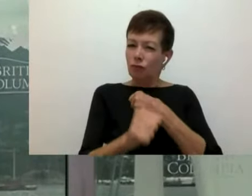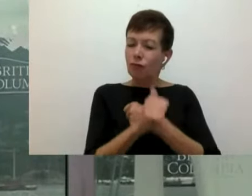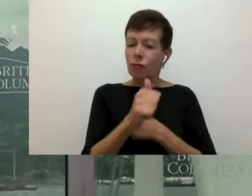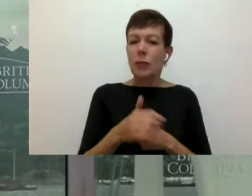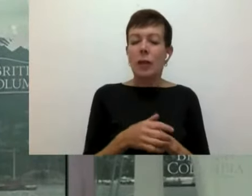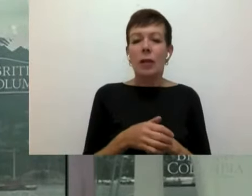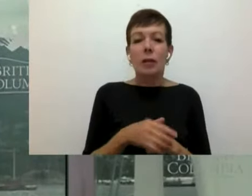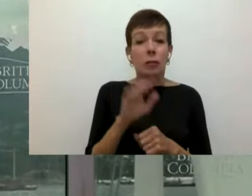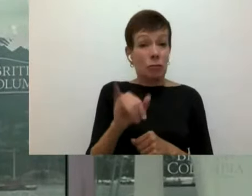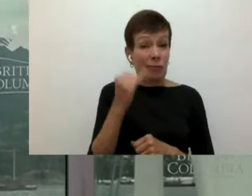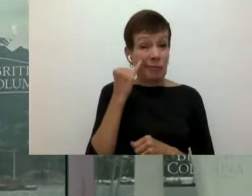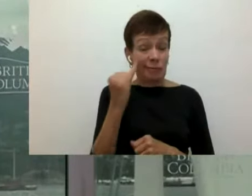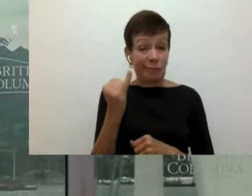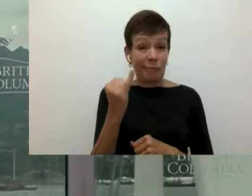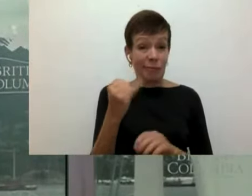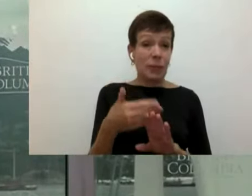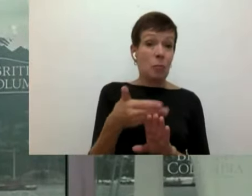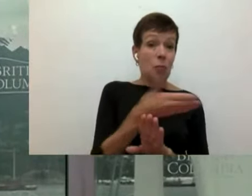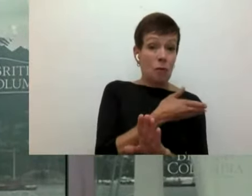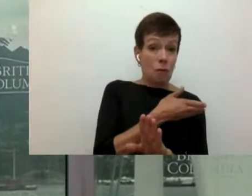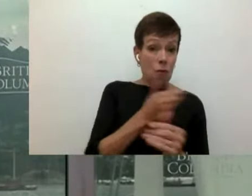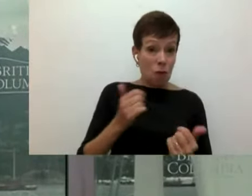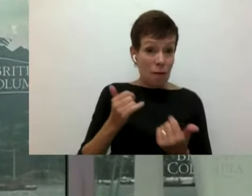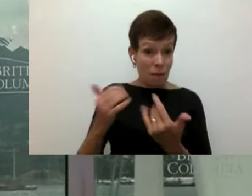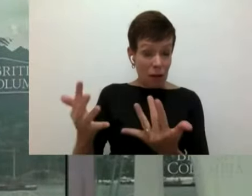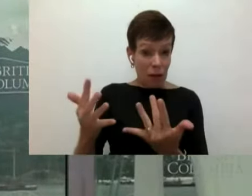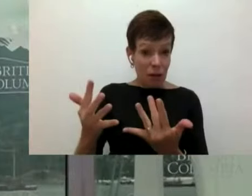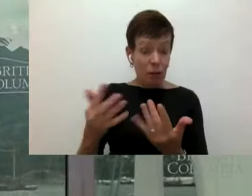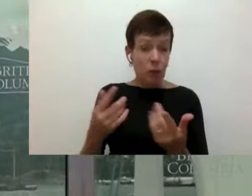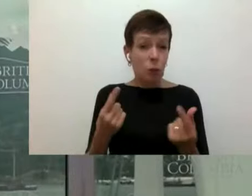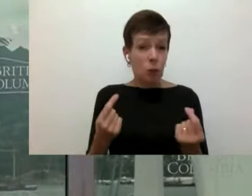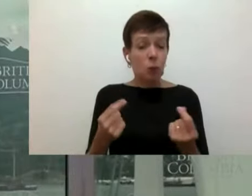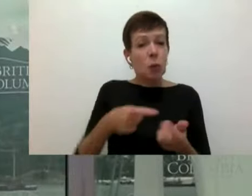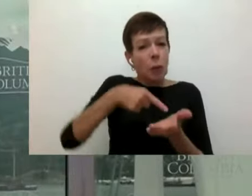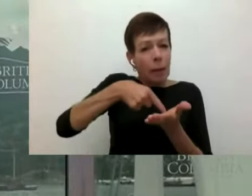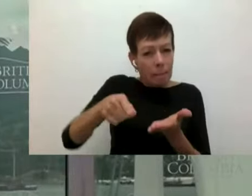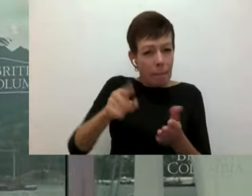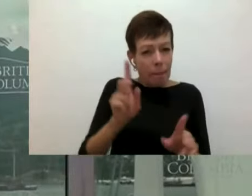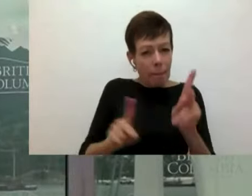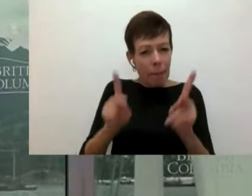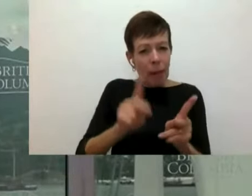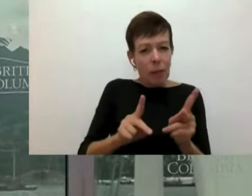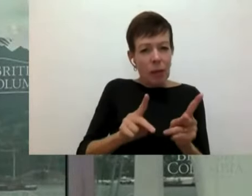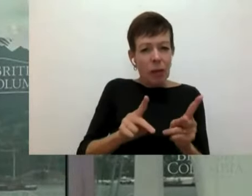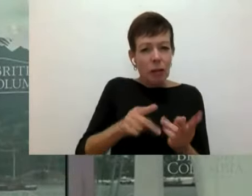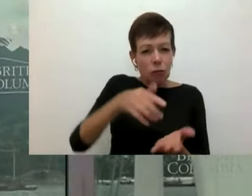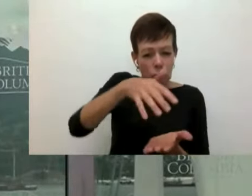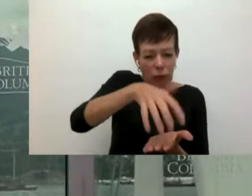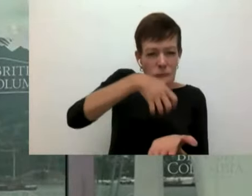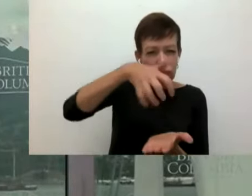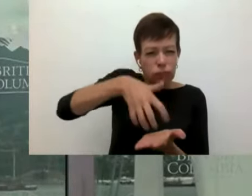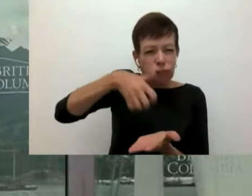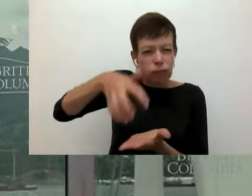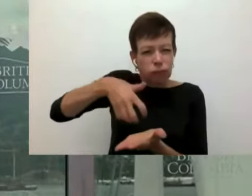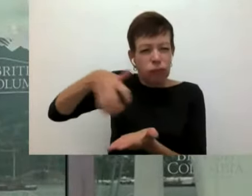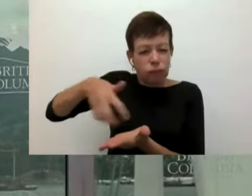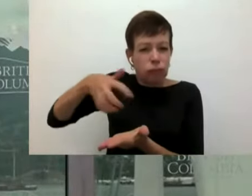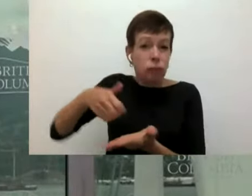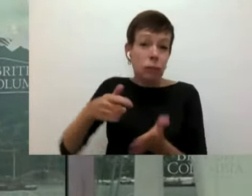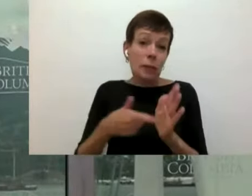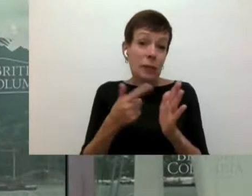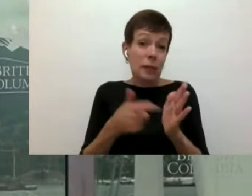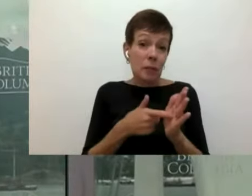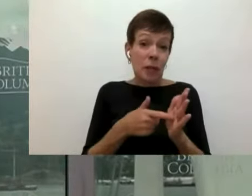are typically most at risk. So the idea is to, in advance, pay for crews